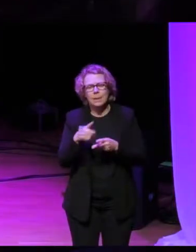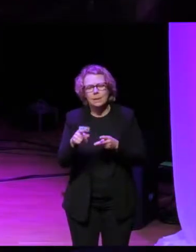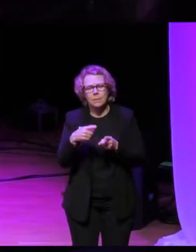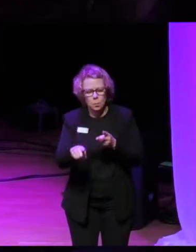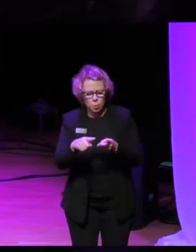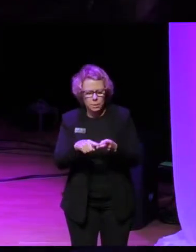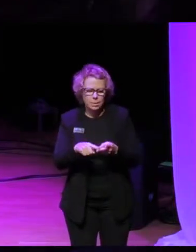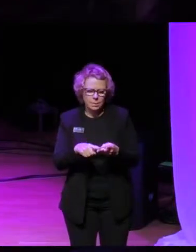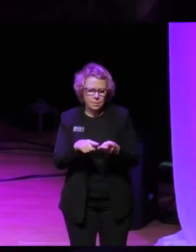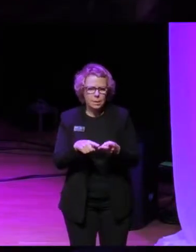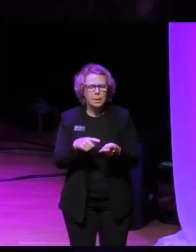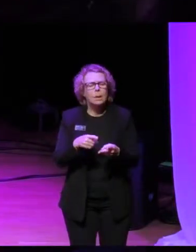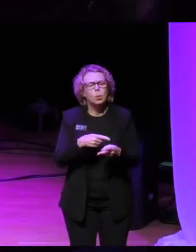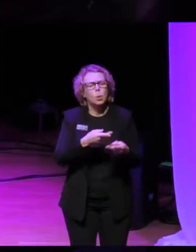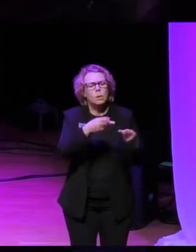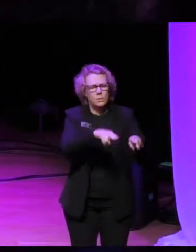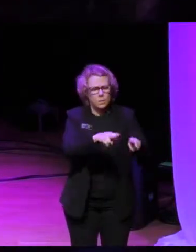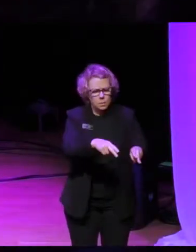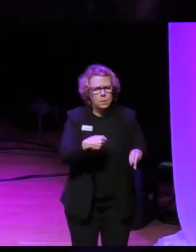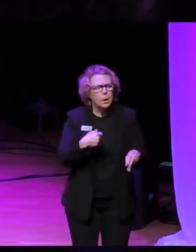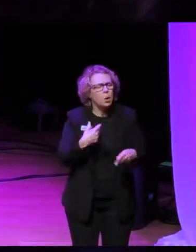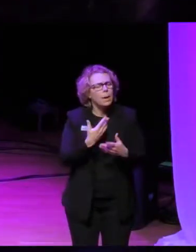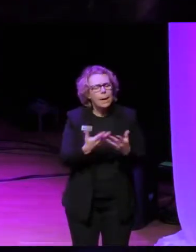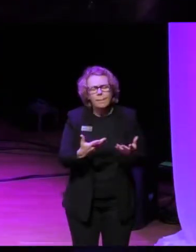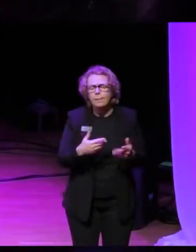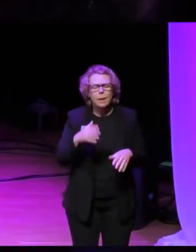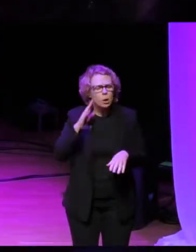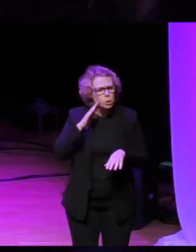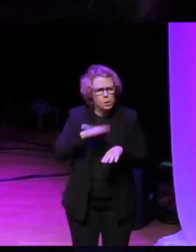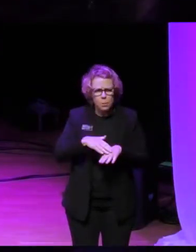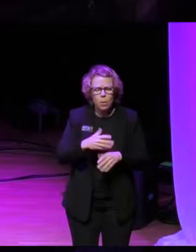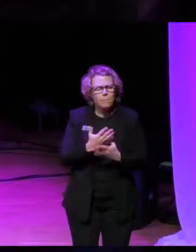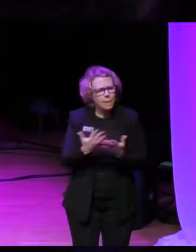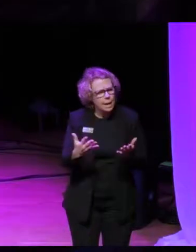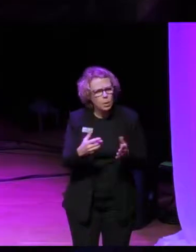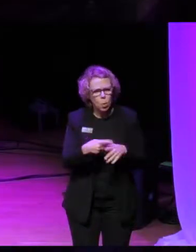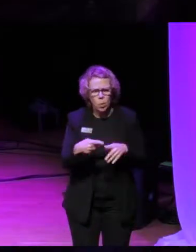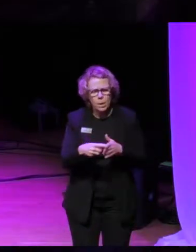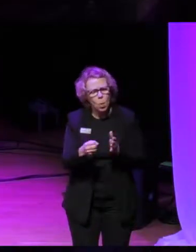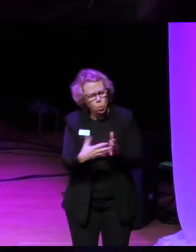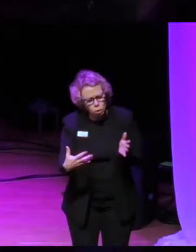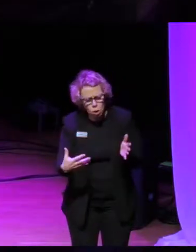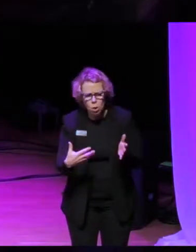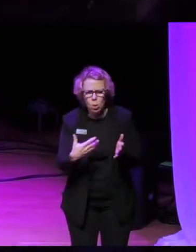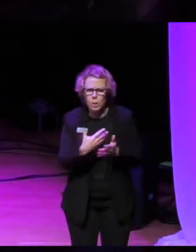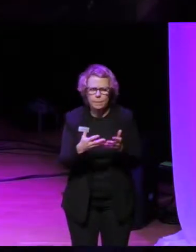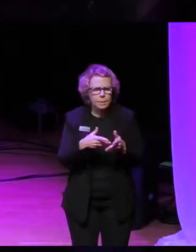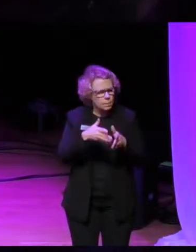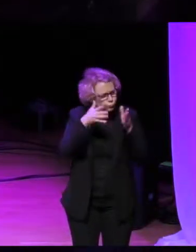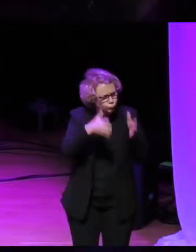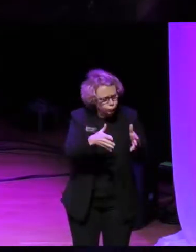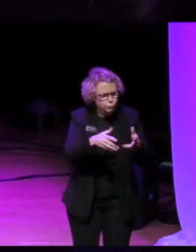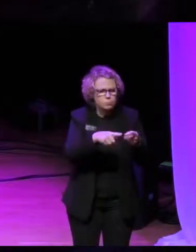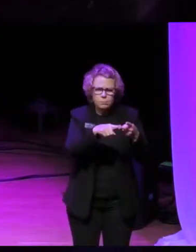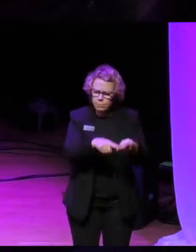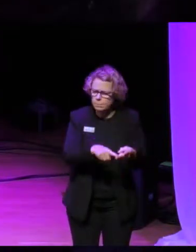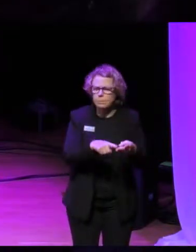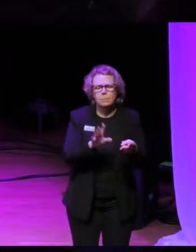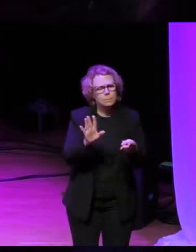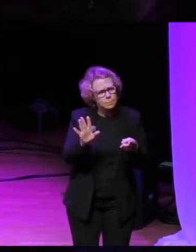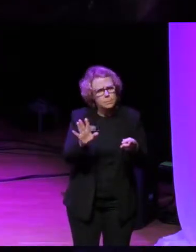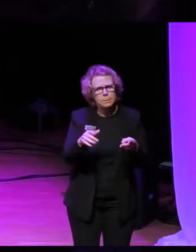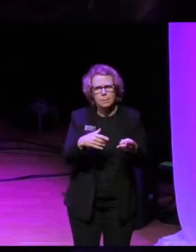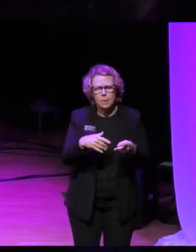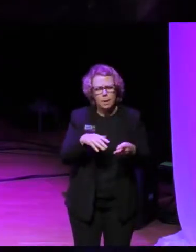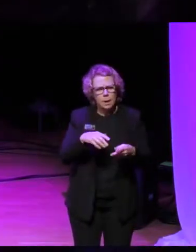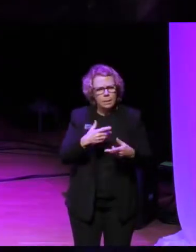the Supreme Court decided not to hear arguments and not to address the lawfulness of the second travel ban because it's no